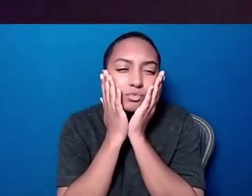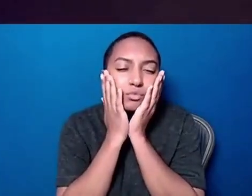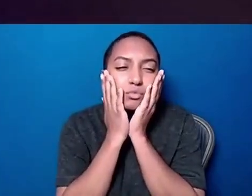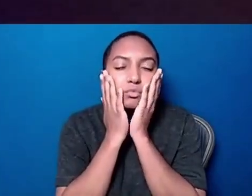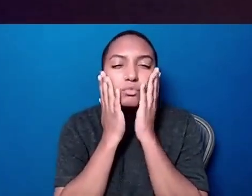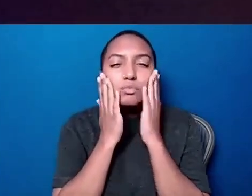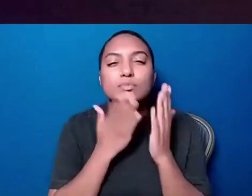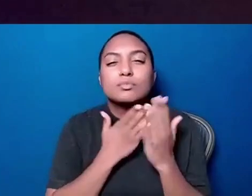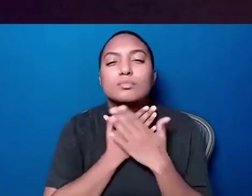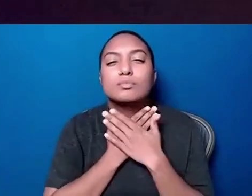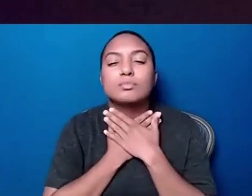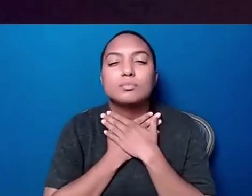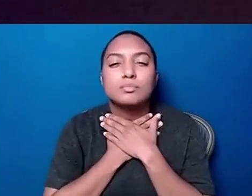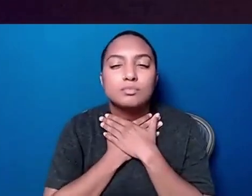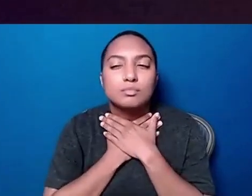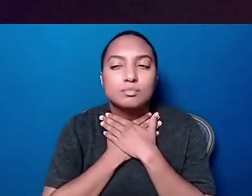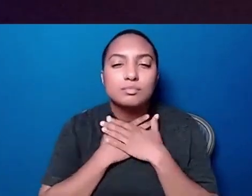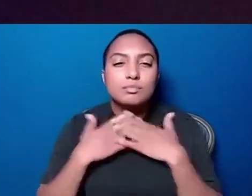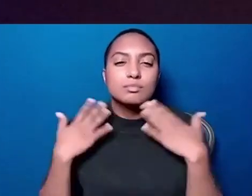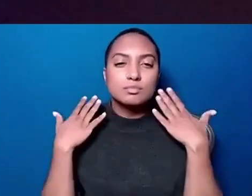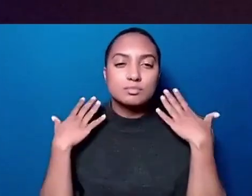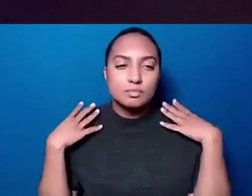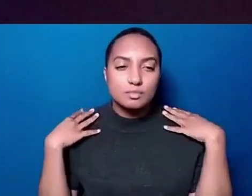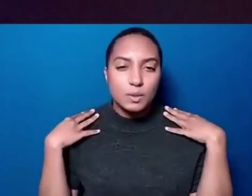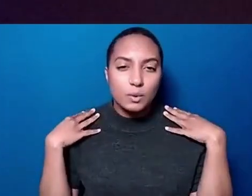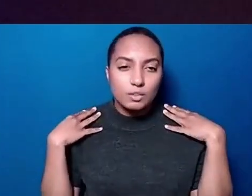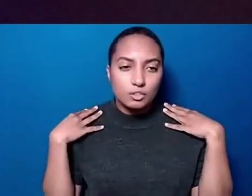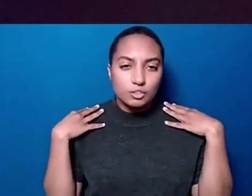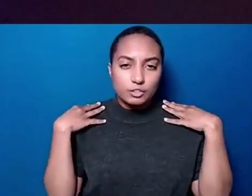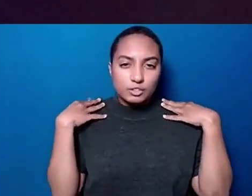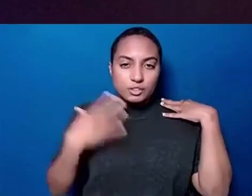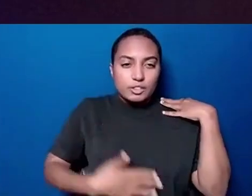your shoulders, your stomach area,